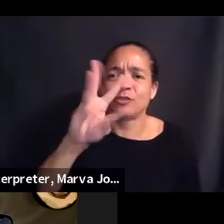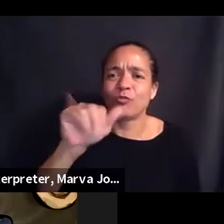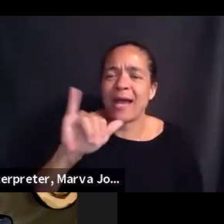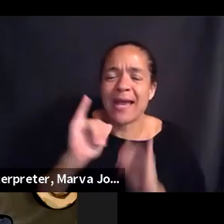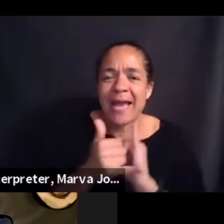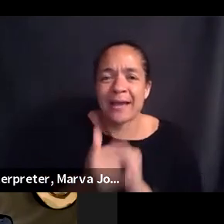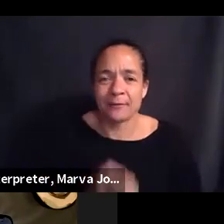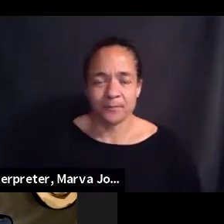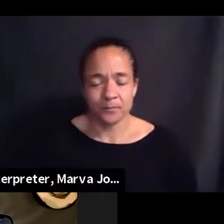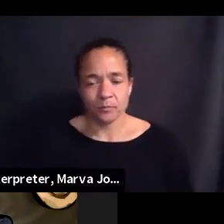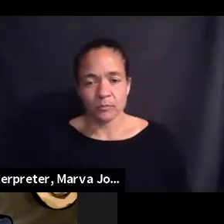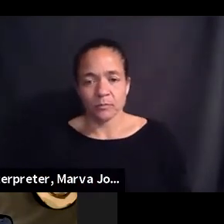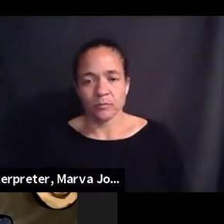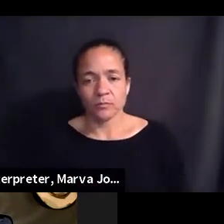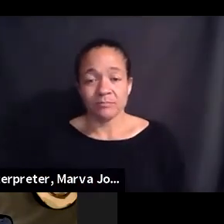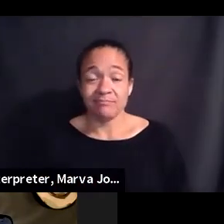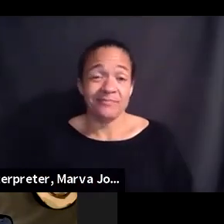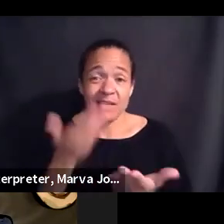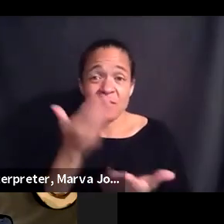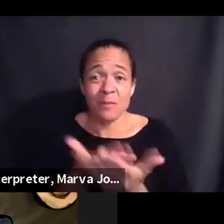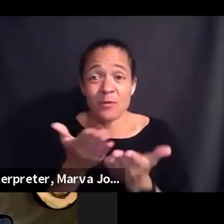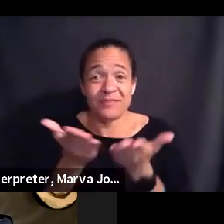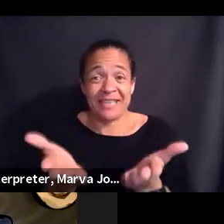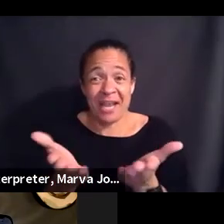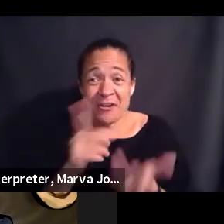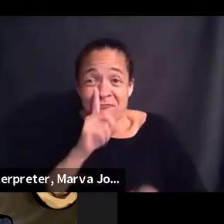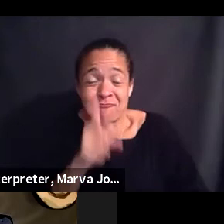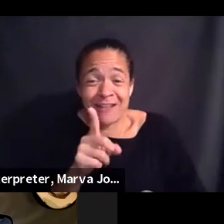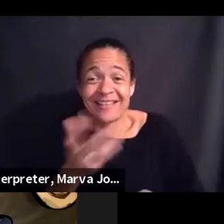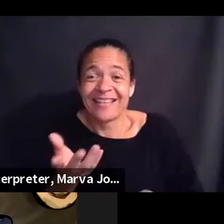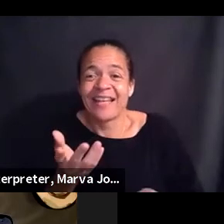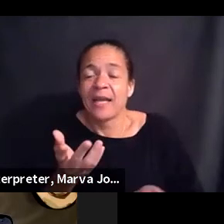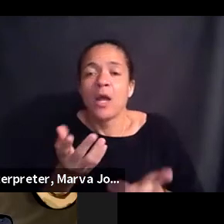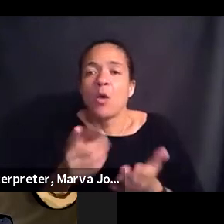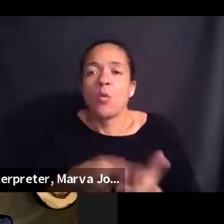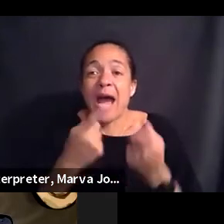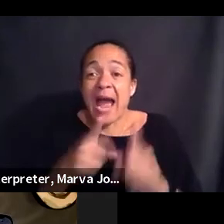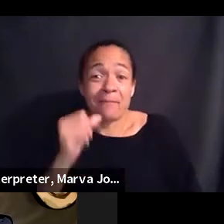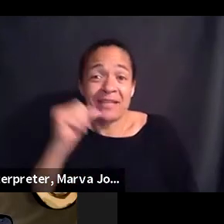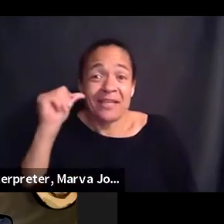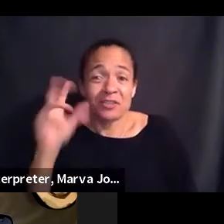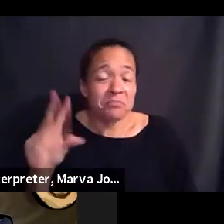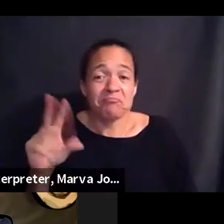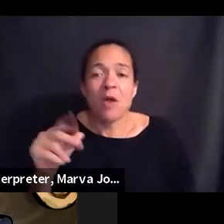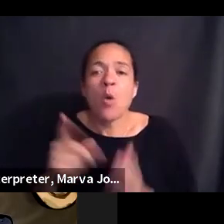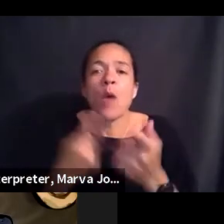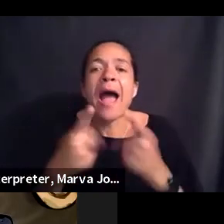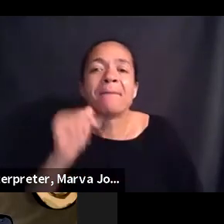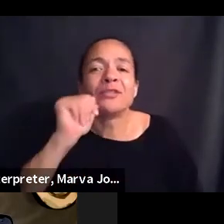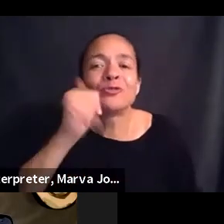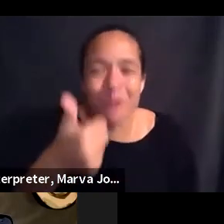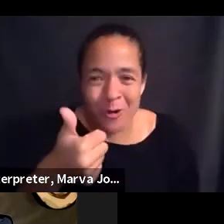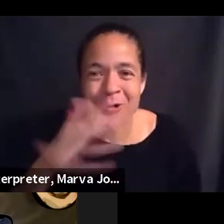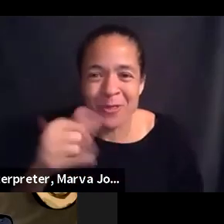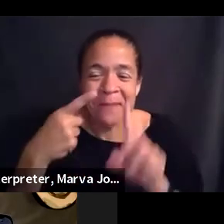I mean, I think the proof is in the pudding, Sean. I mean, really, it's not about what happened yesterday, but it's about what happens tomorrow, right? I